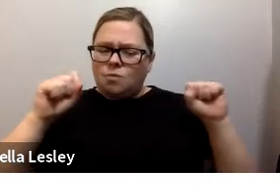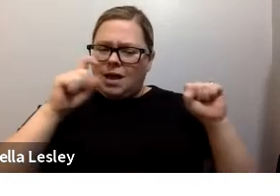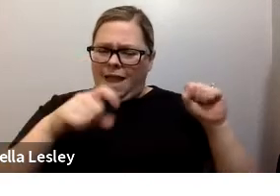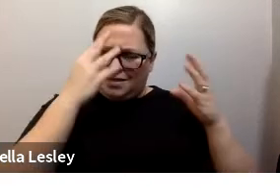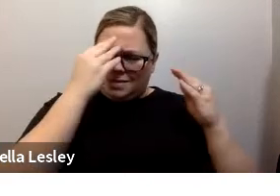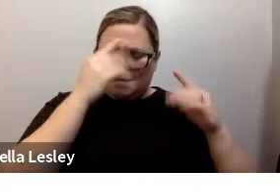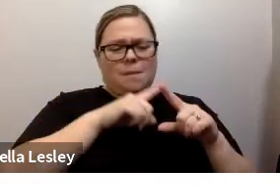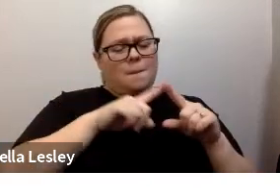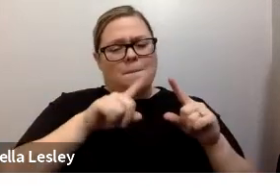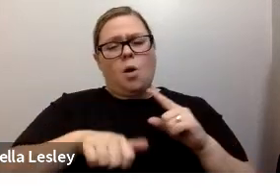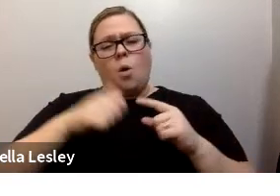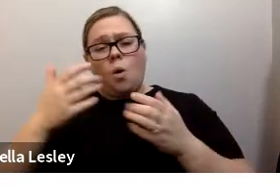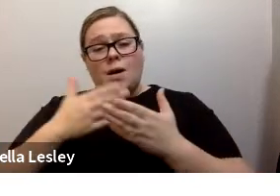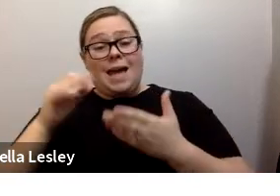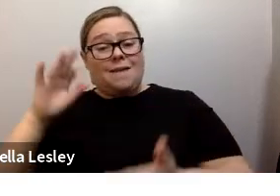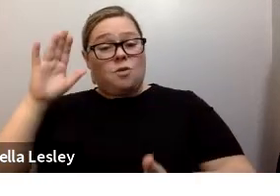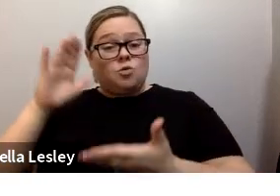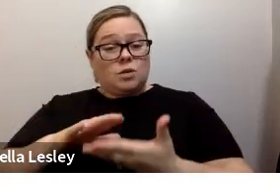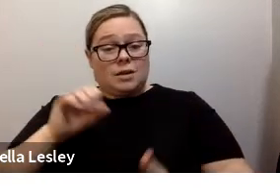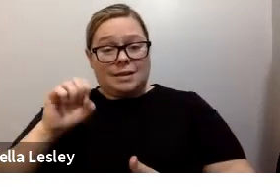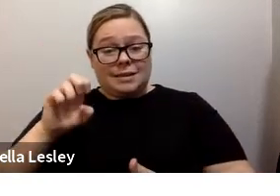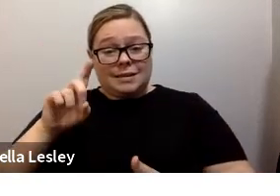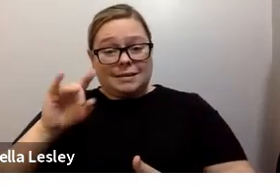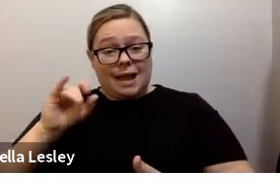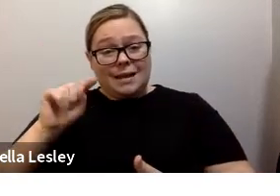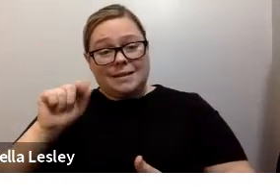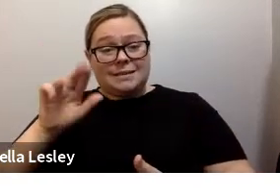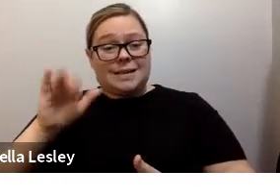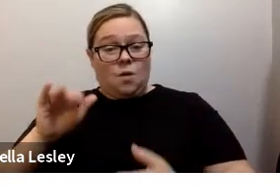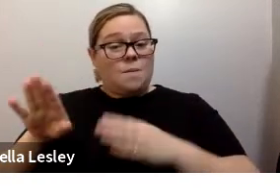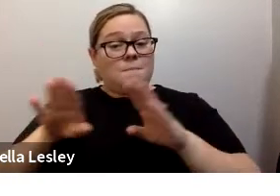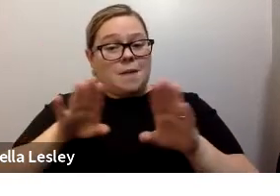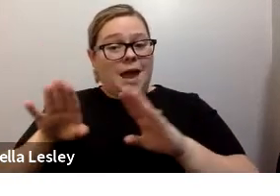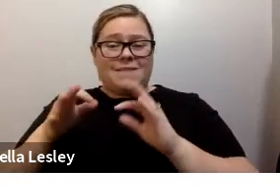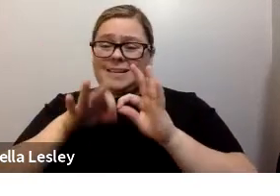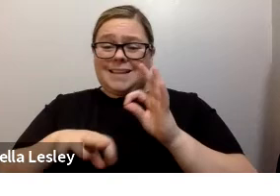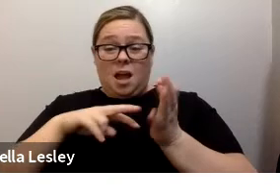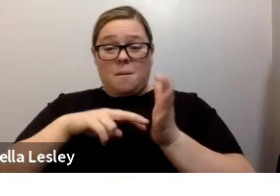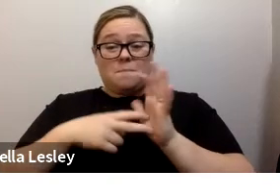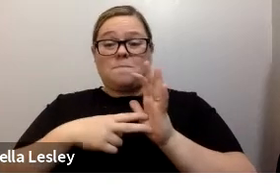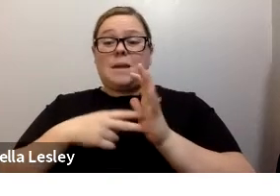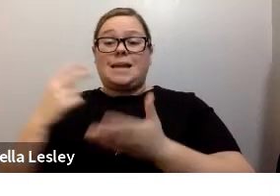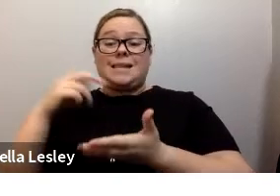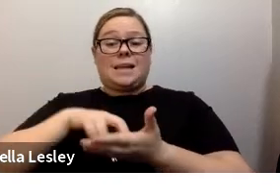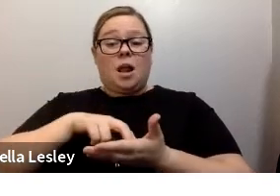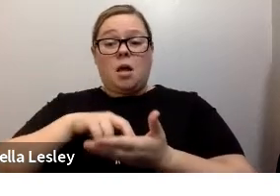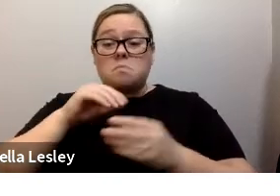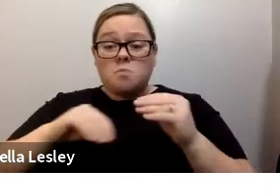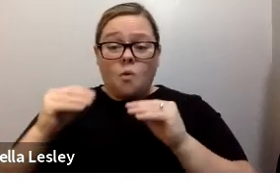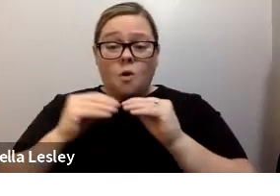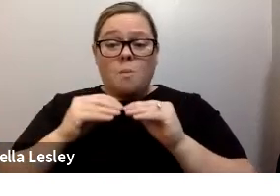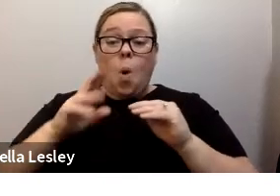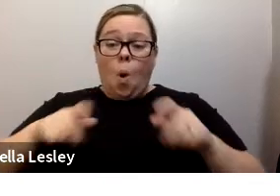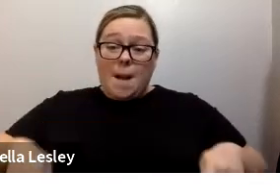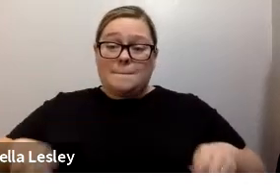research today showing that if you reduce sedentary behavior, very simply, right, just getting up and moving more or pushing your wheelchair a few times a